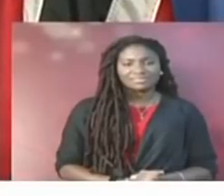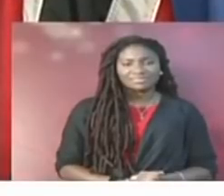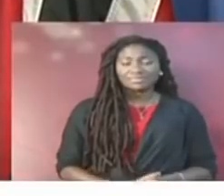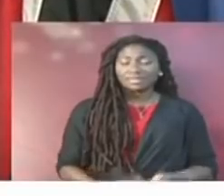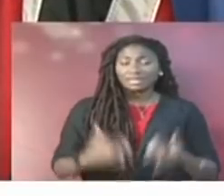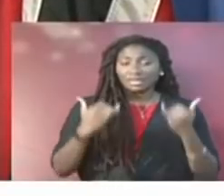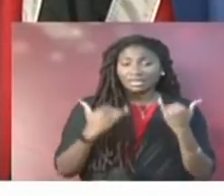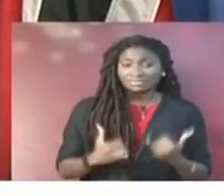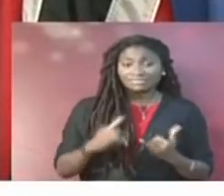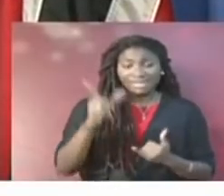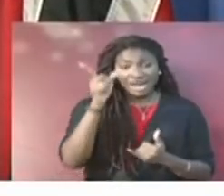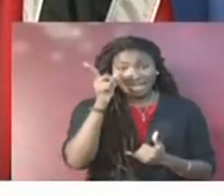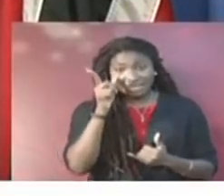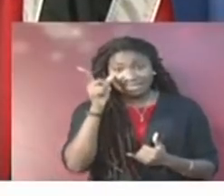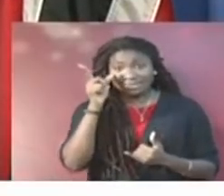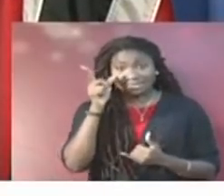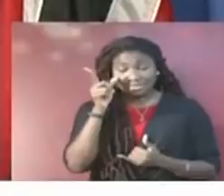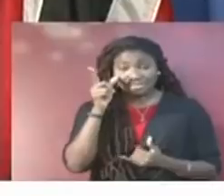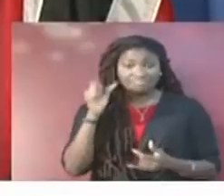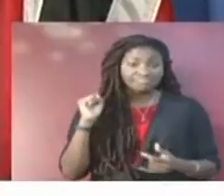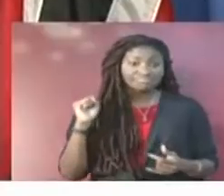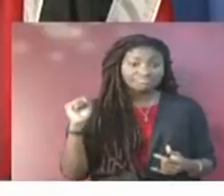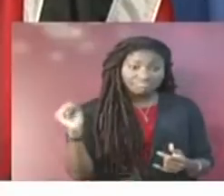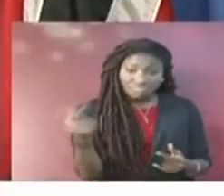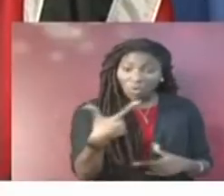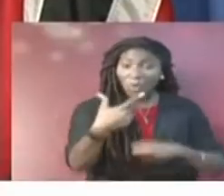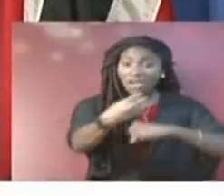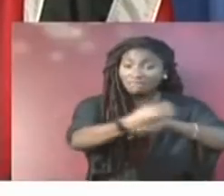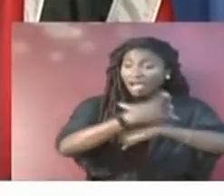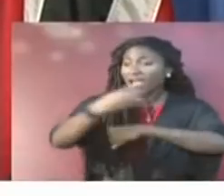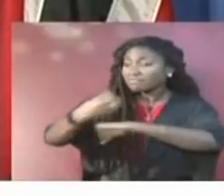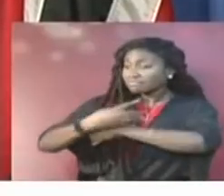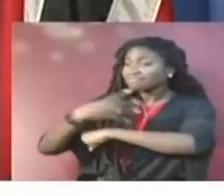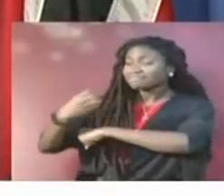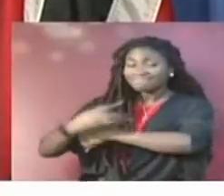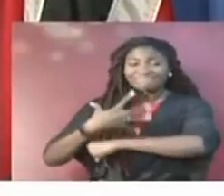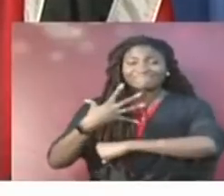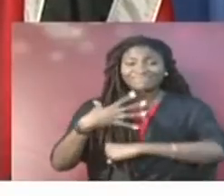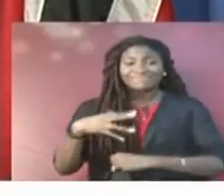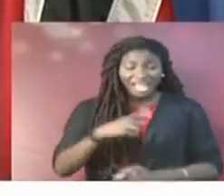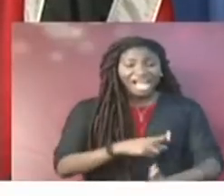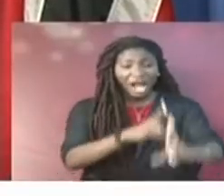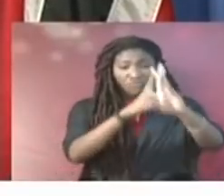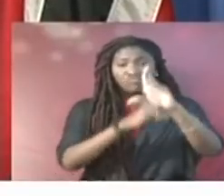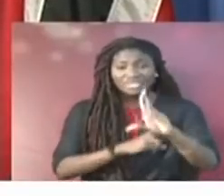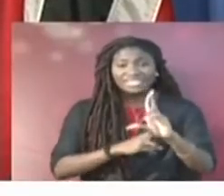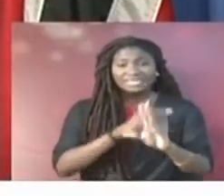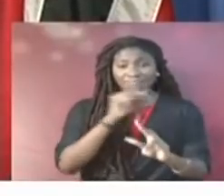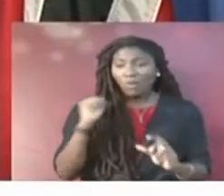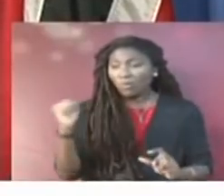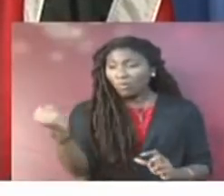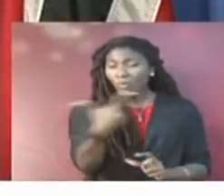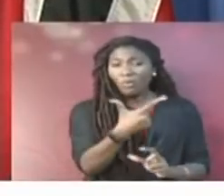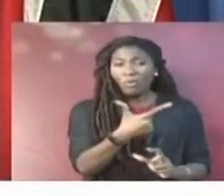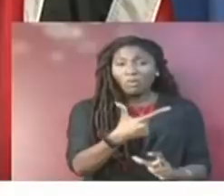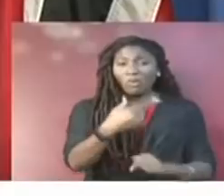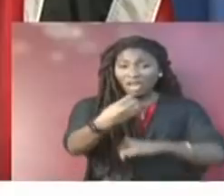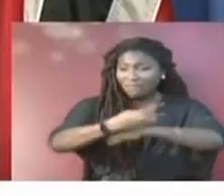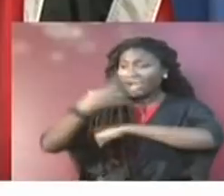I listen to everybody. I respect every point of view.